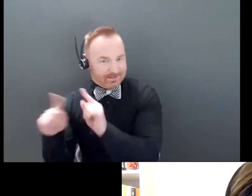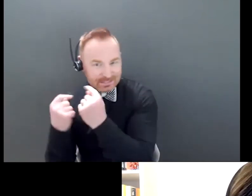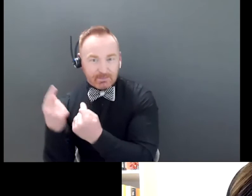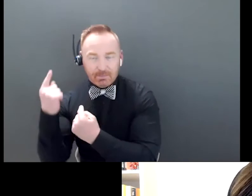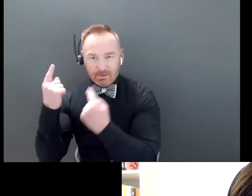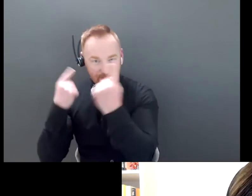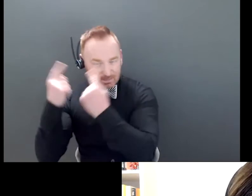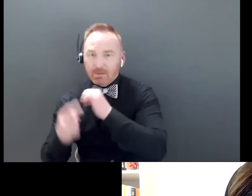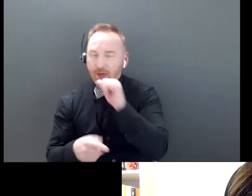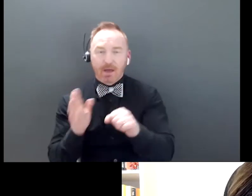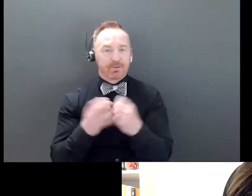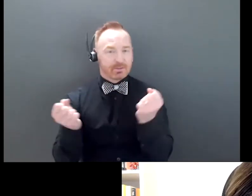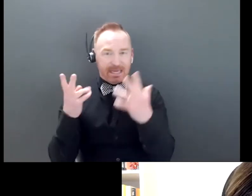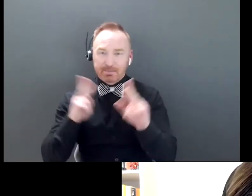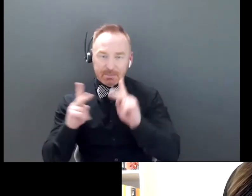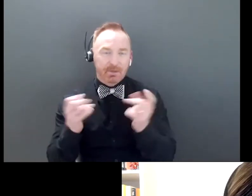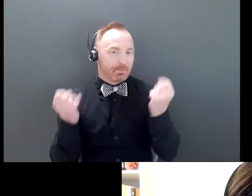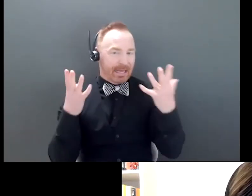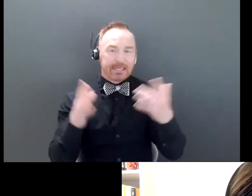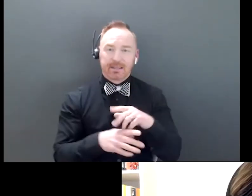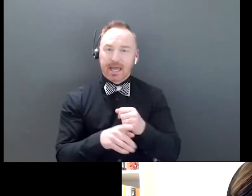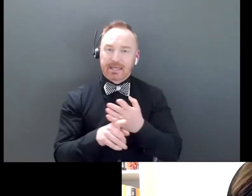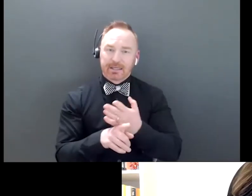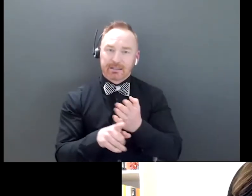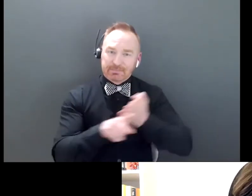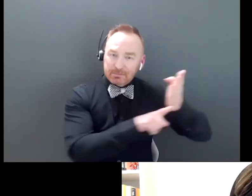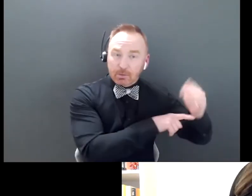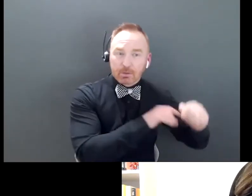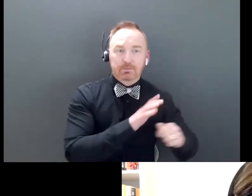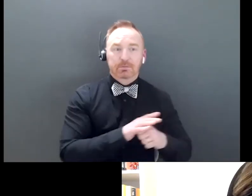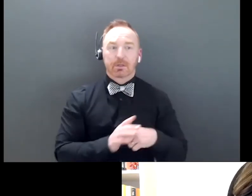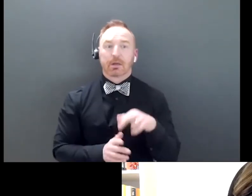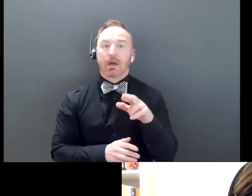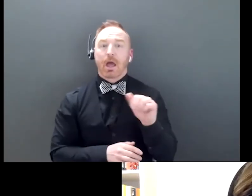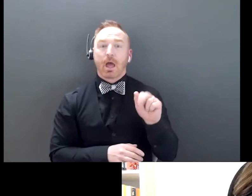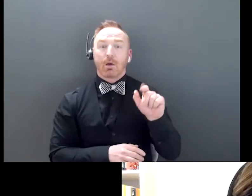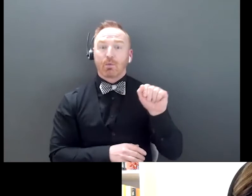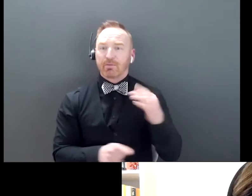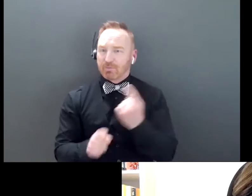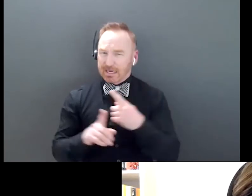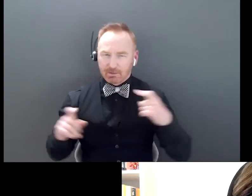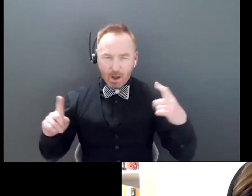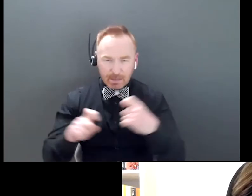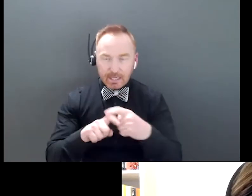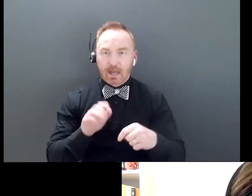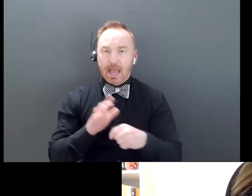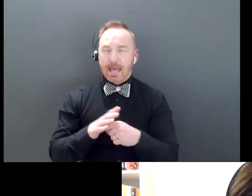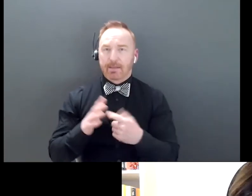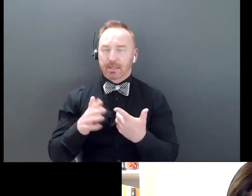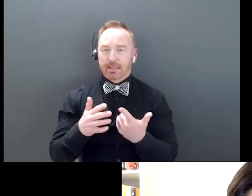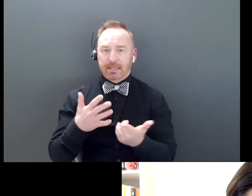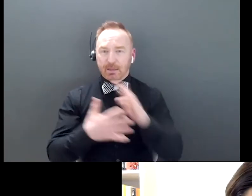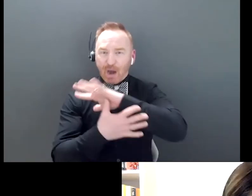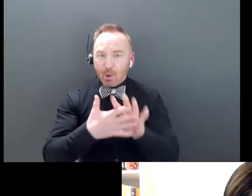this. Yeah, definitely. I'm sure it's complex and there's a lot of moving parts, especially when there's lots of competing priorities in a